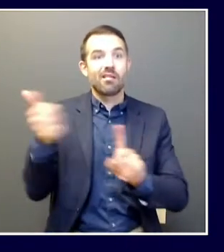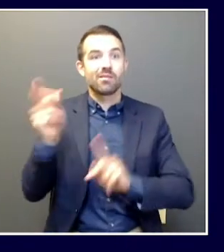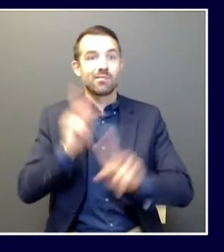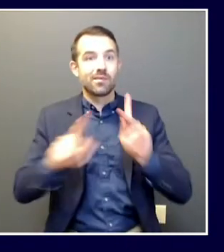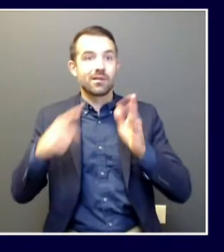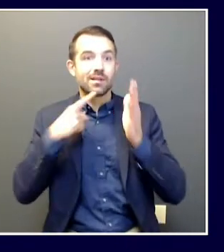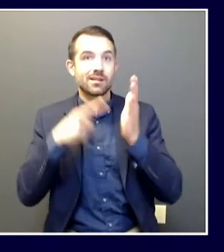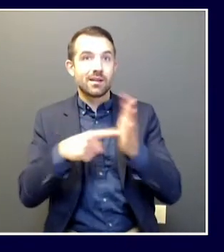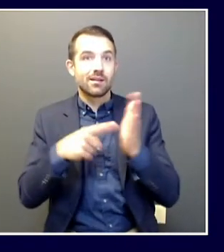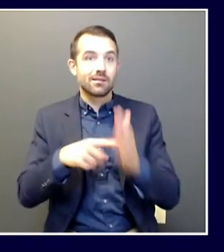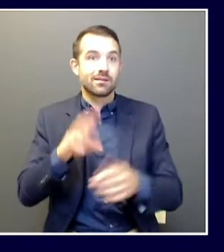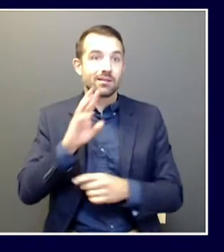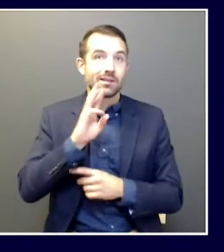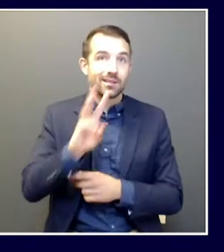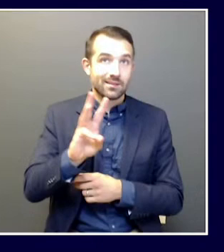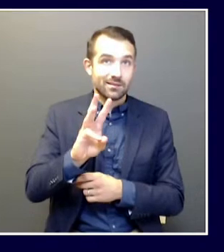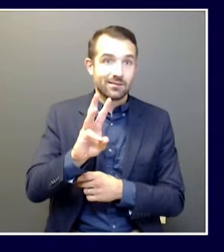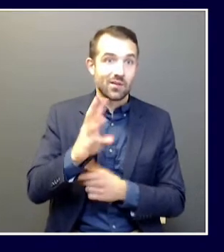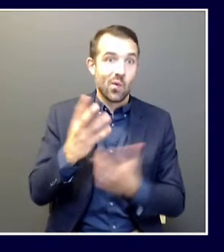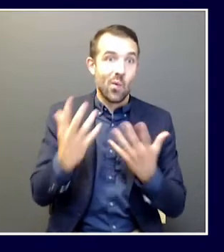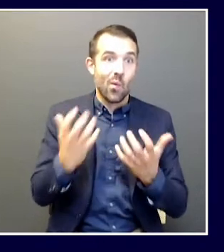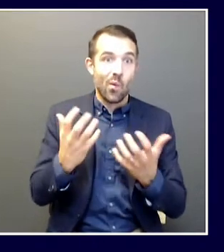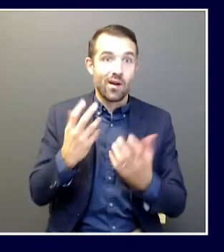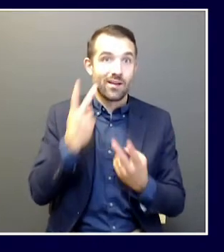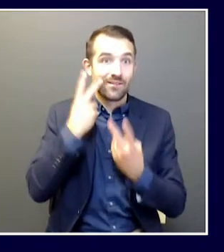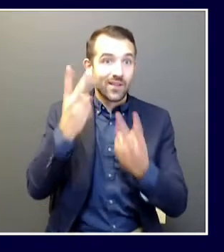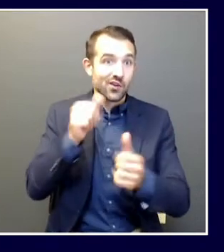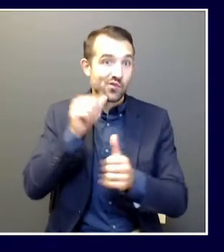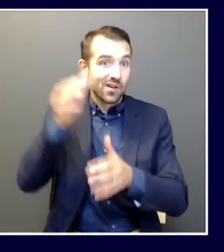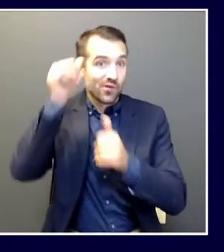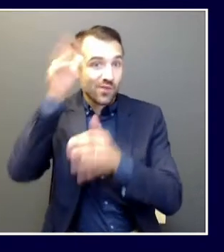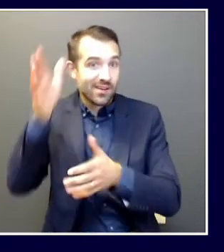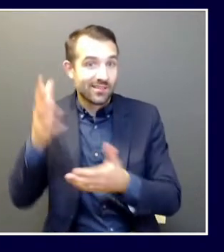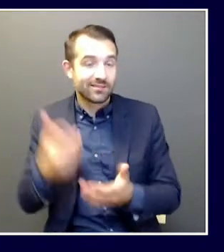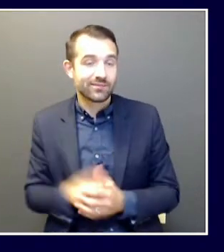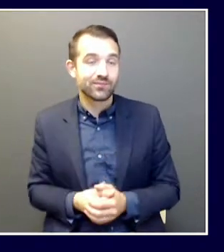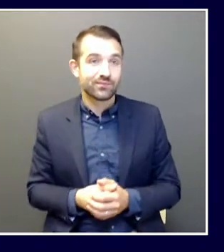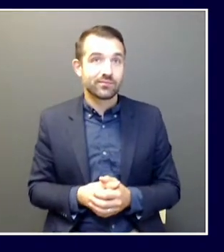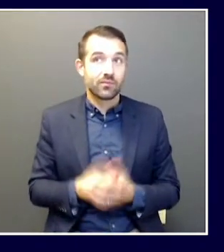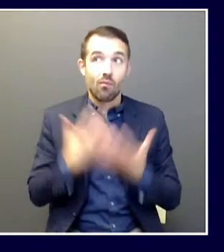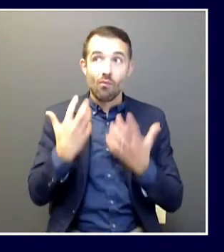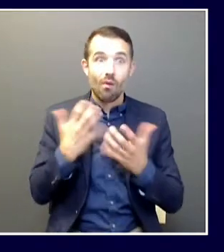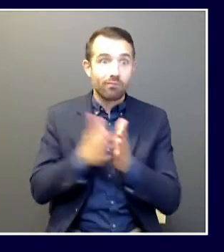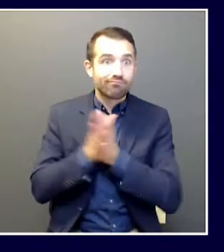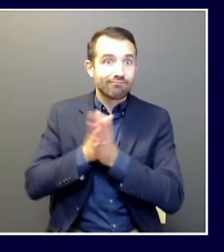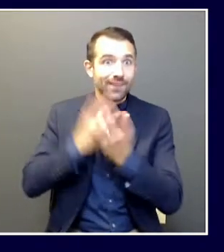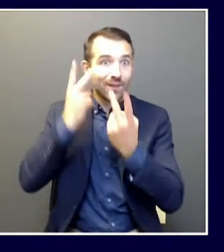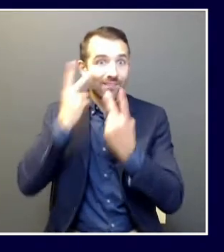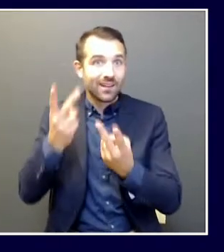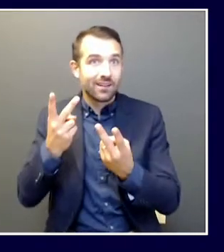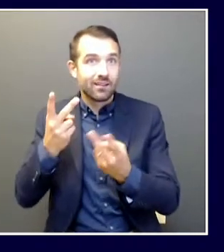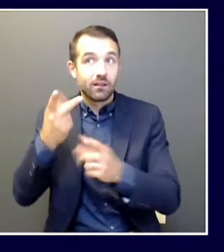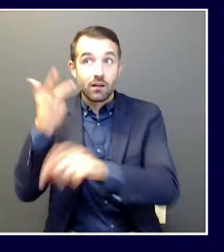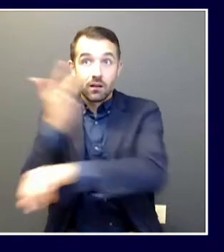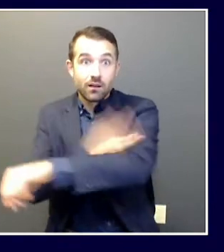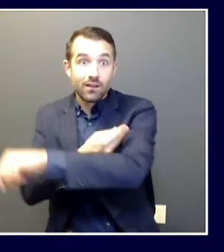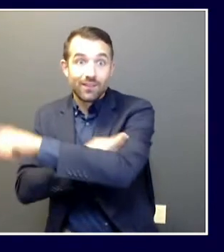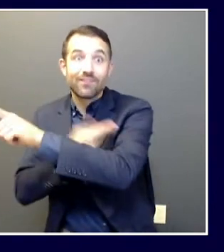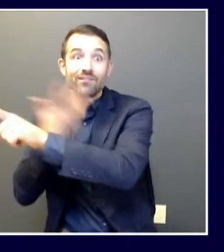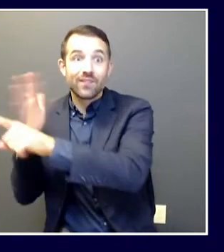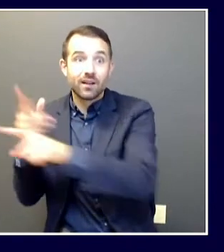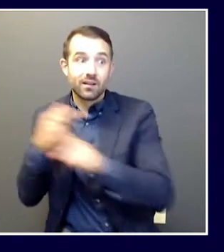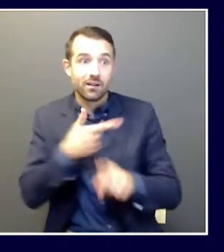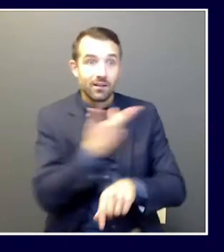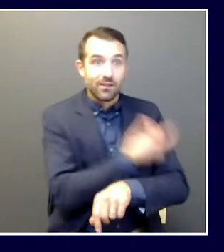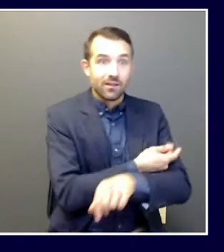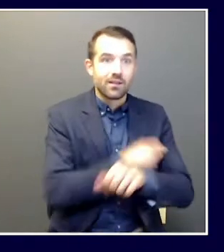6-year-old's vaccinated and the grandmother is vaccinated, that interaction is that much safer. But what will it mean on a population level? Well, for that, you